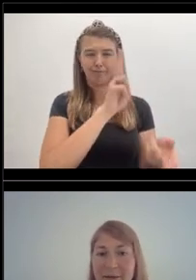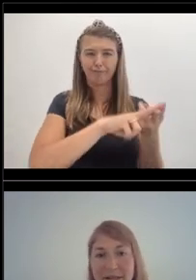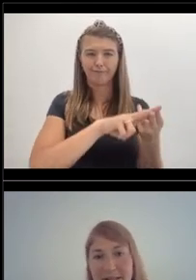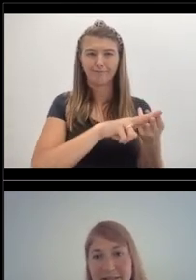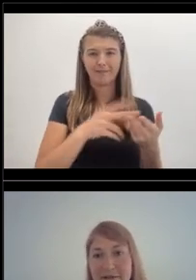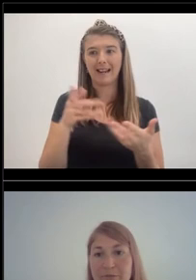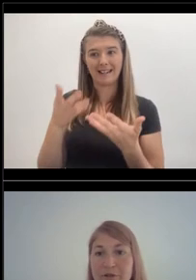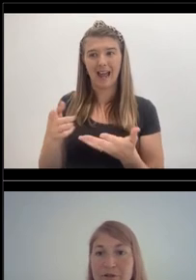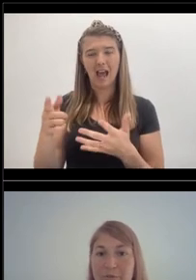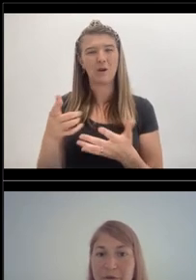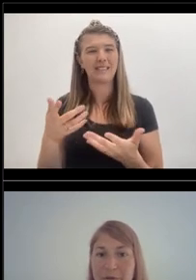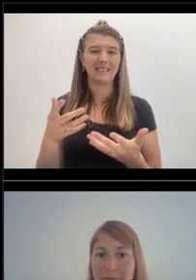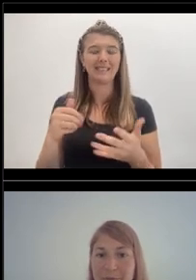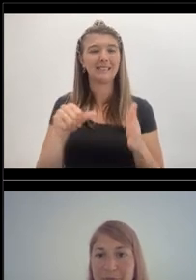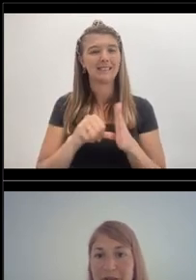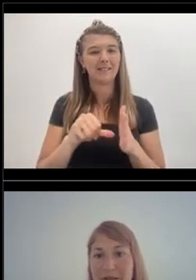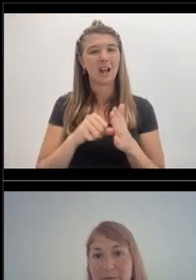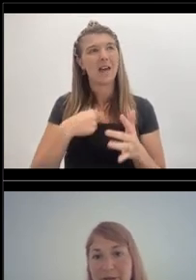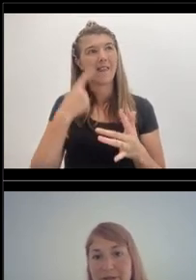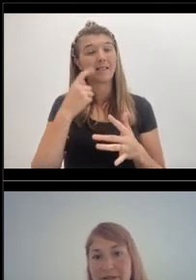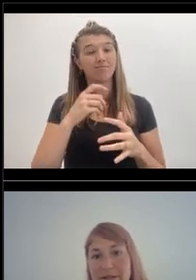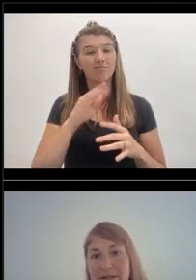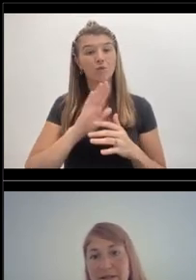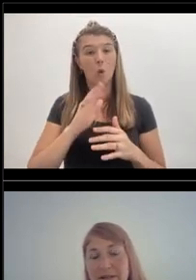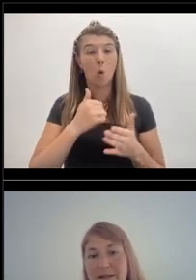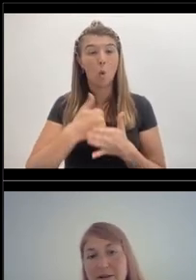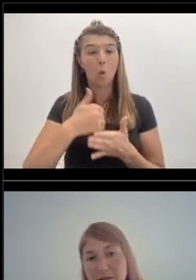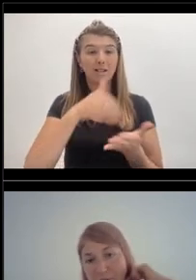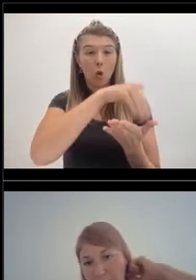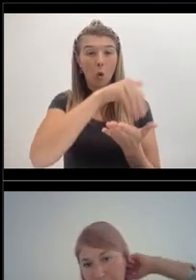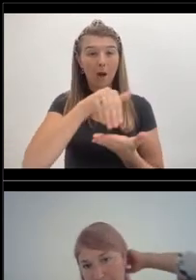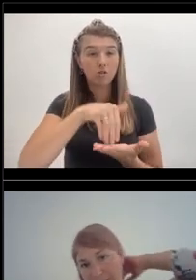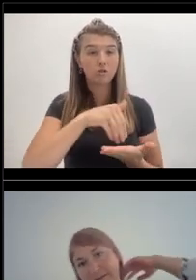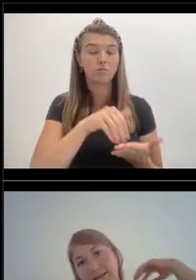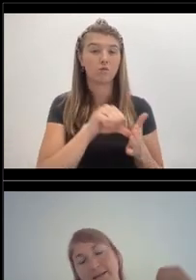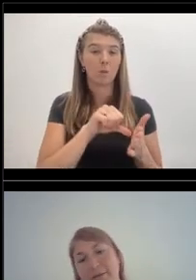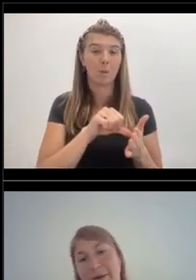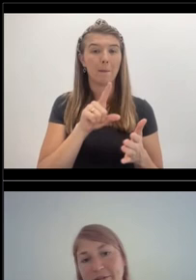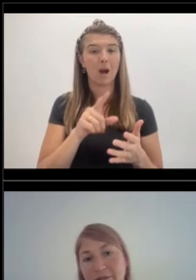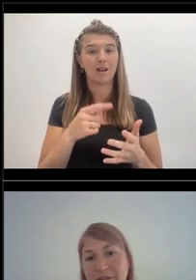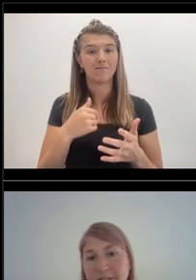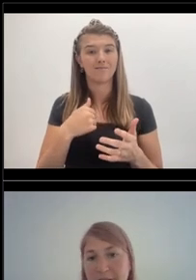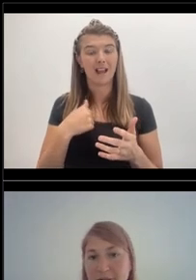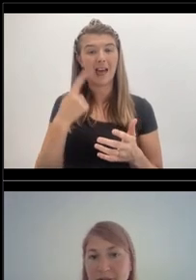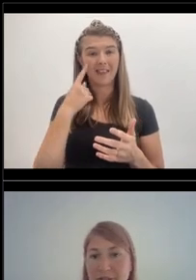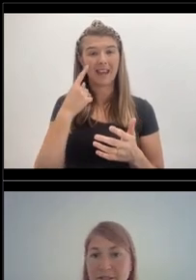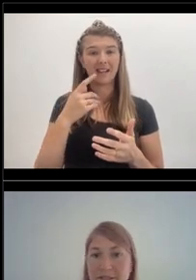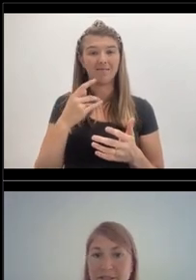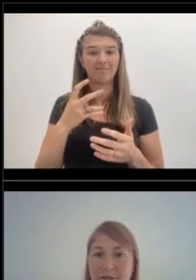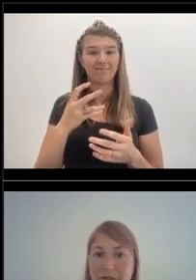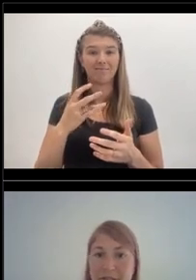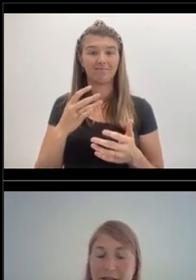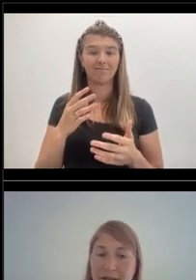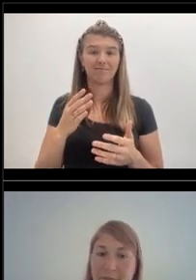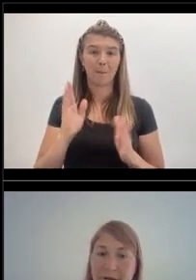it's a little bit less the commercial problem, because the also demand for recycled content